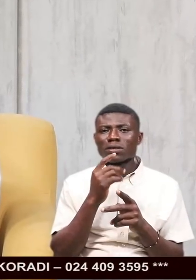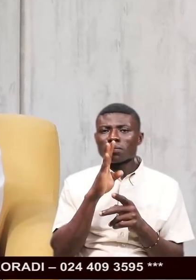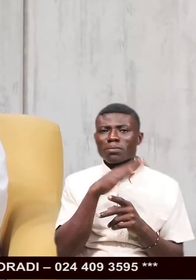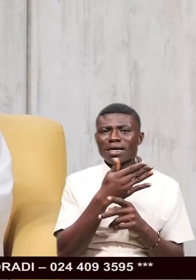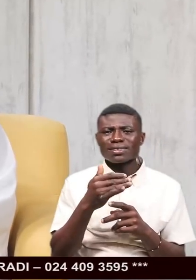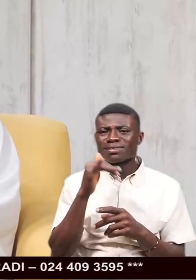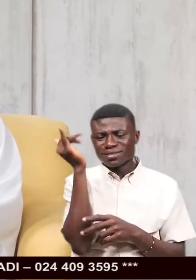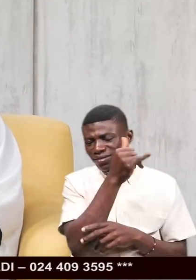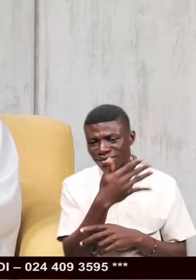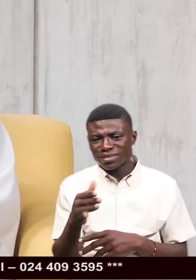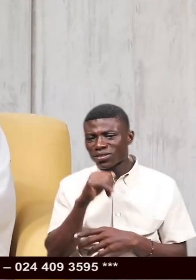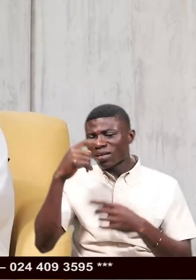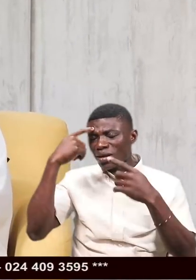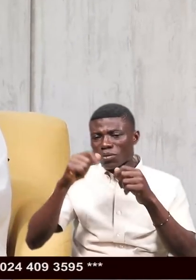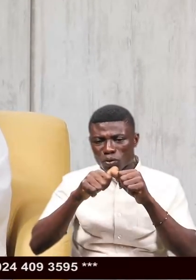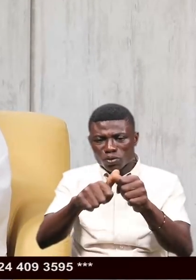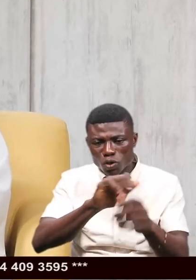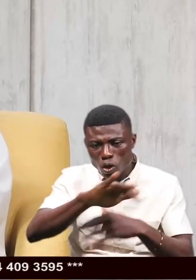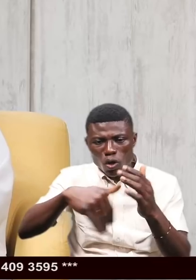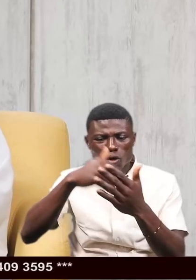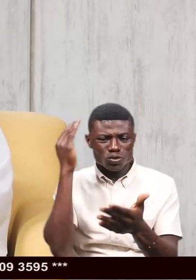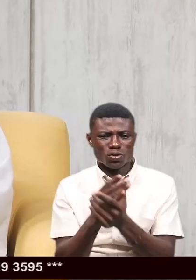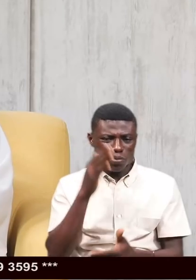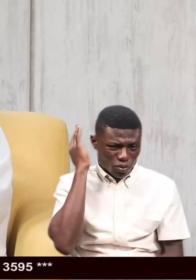tan time e be jai